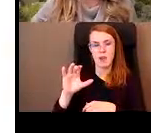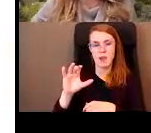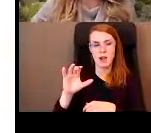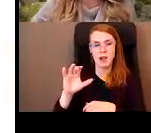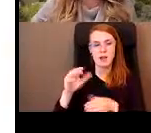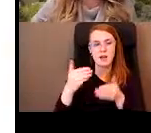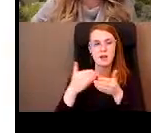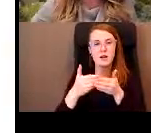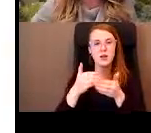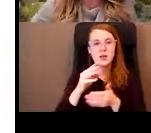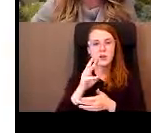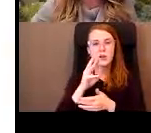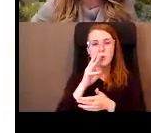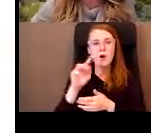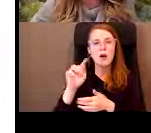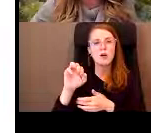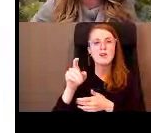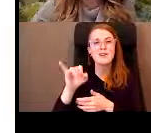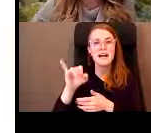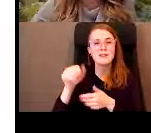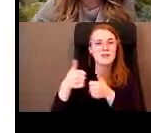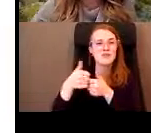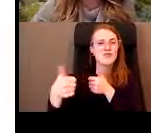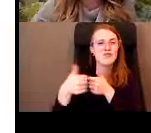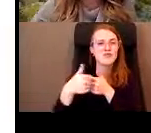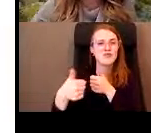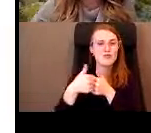water taxi can also share this dock.